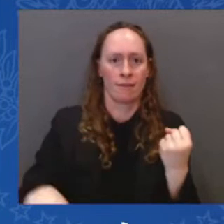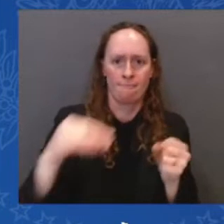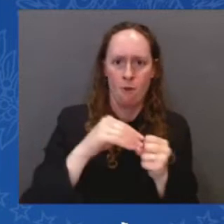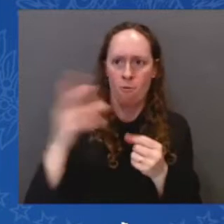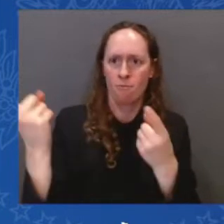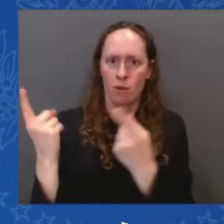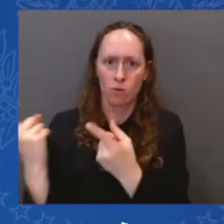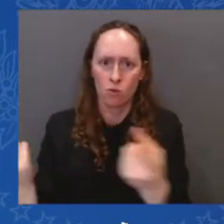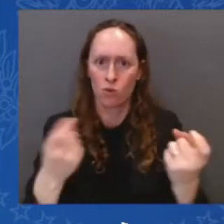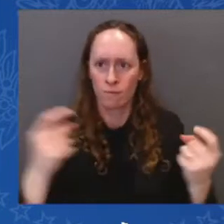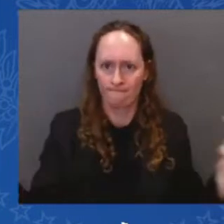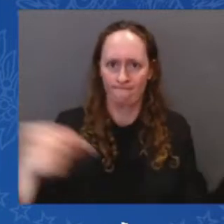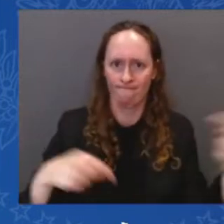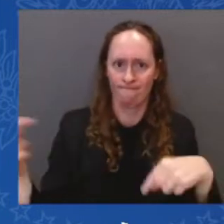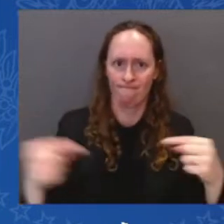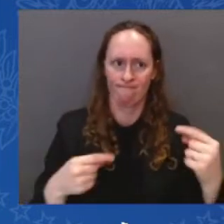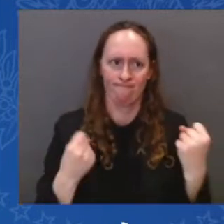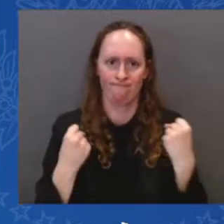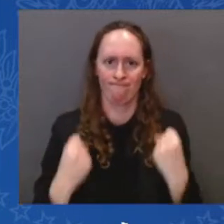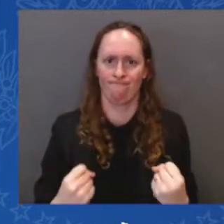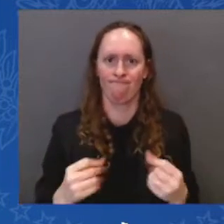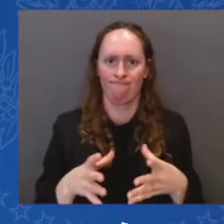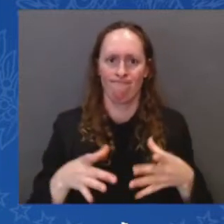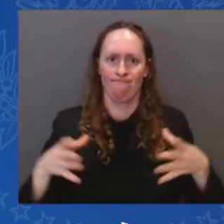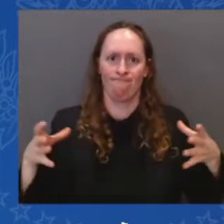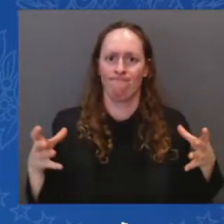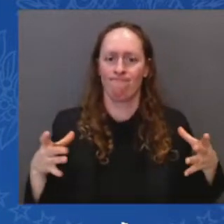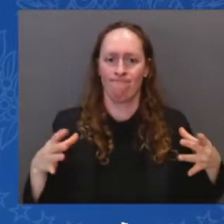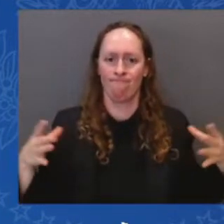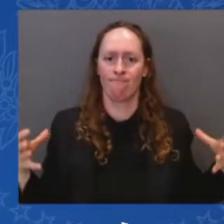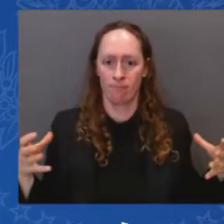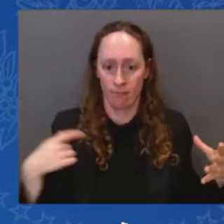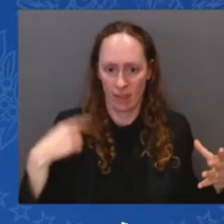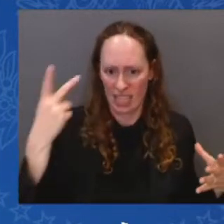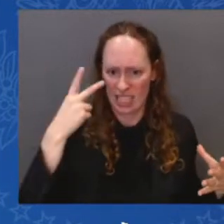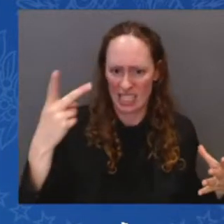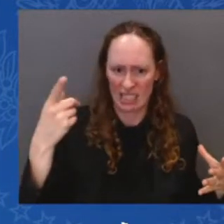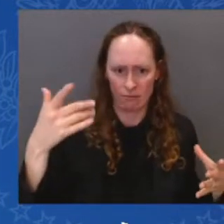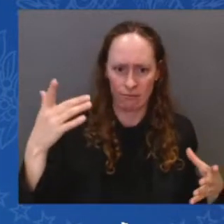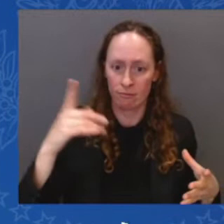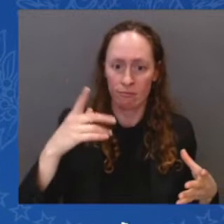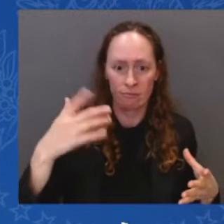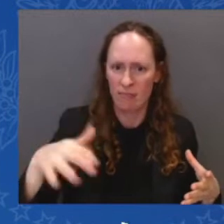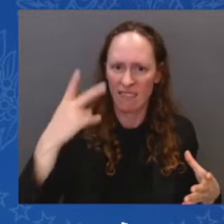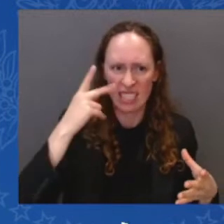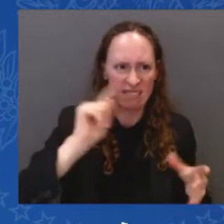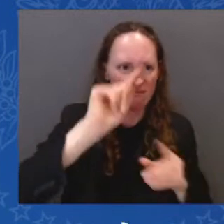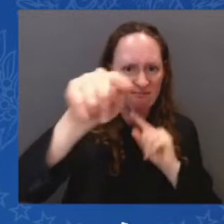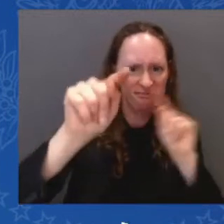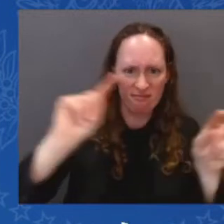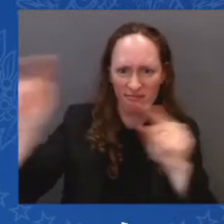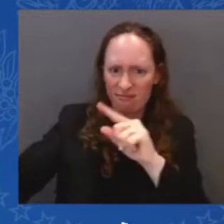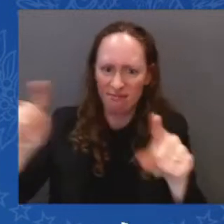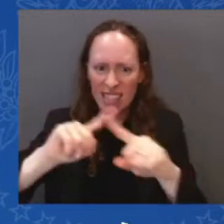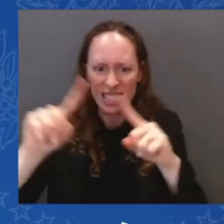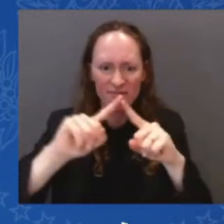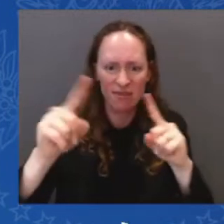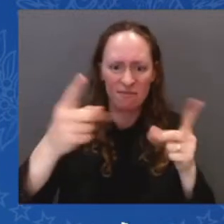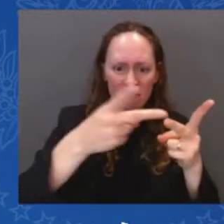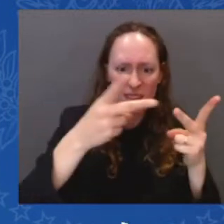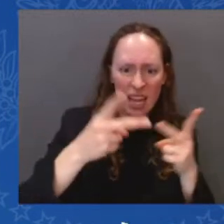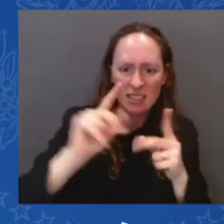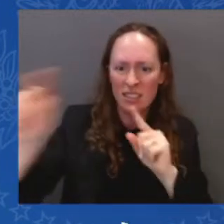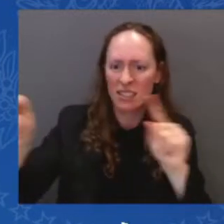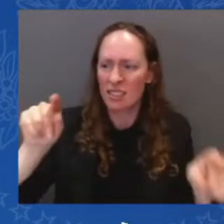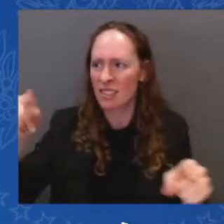breach. I've seen you on the watch. And I know firsthand that you're a